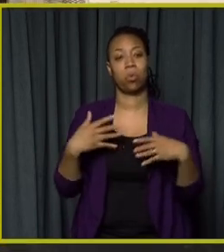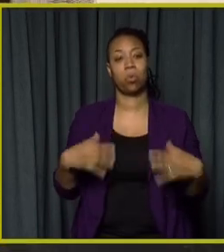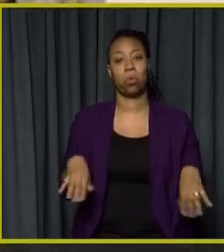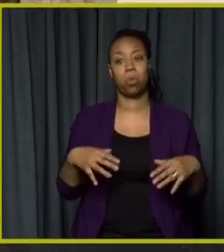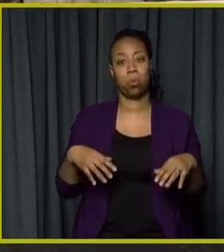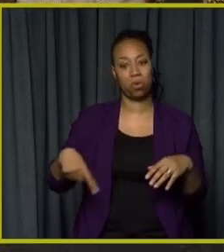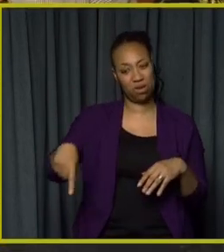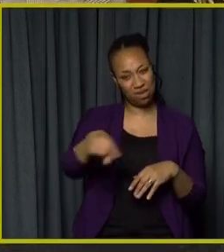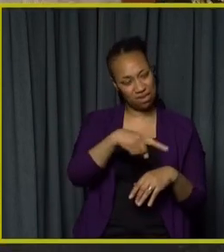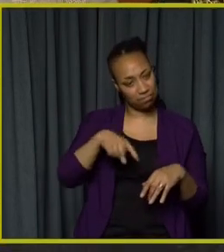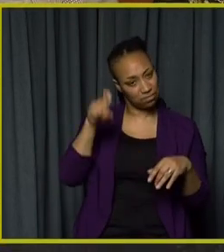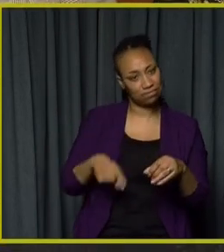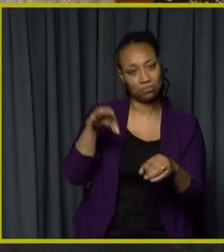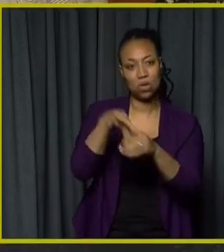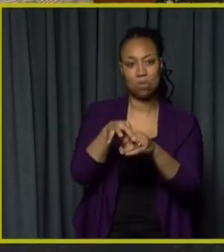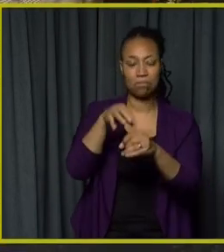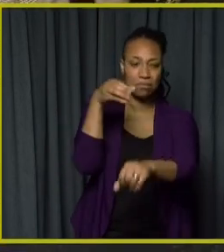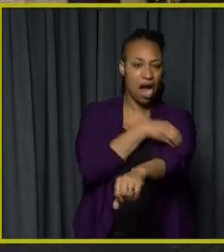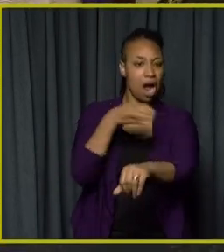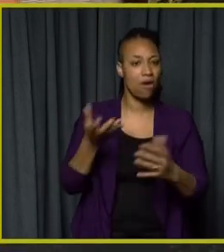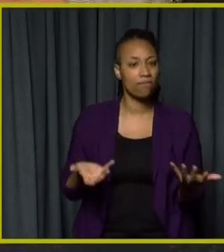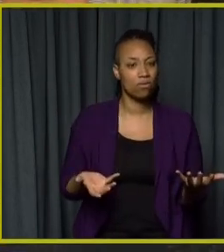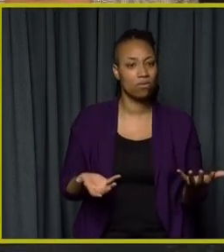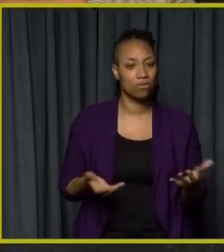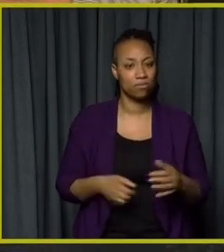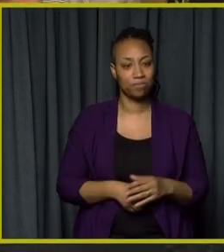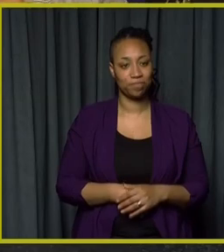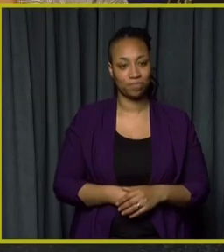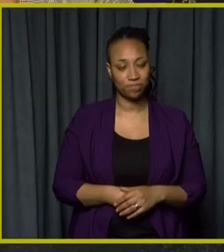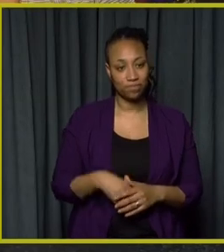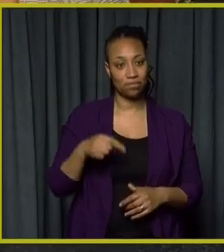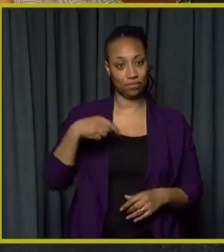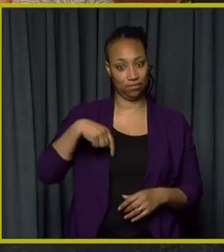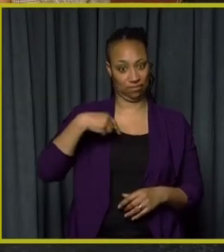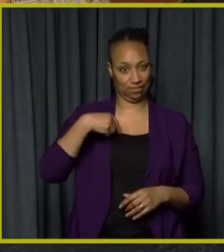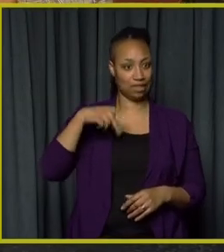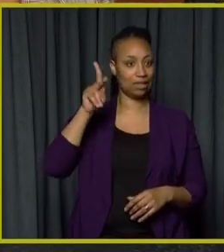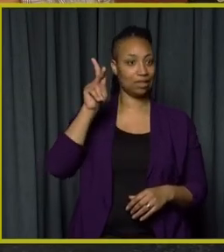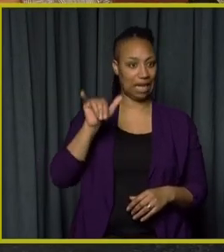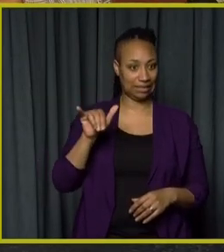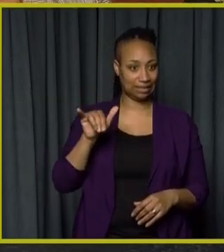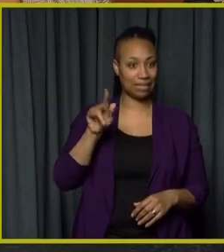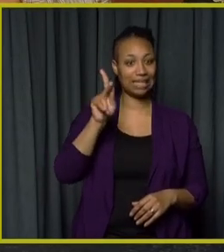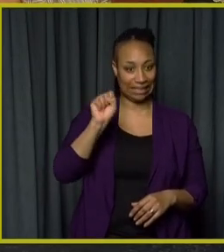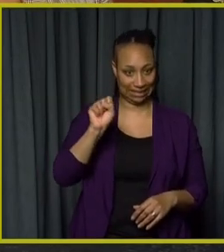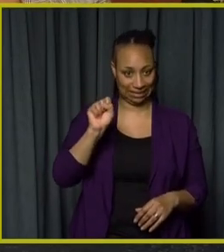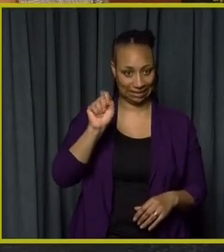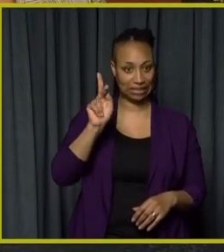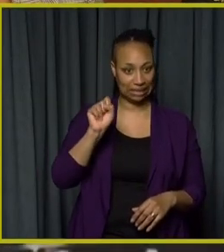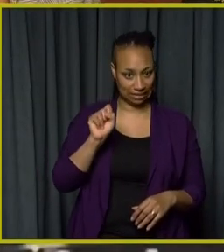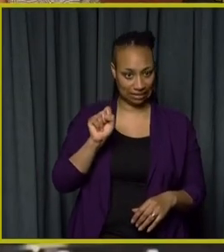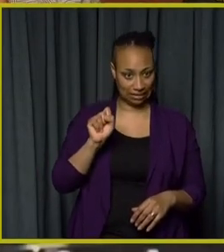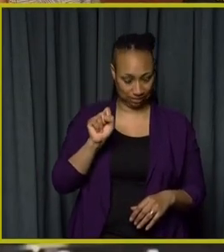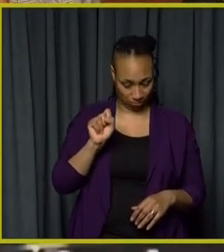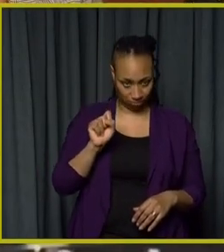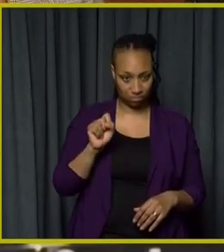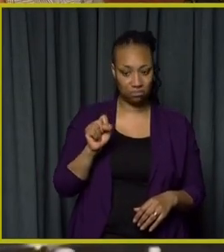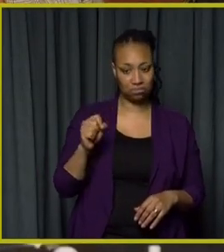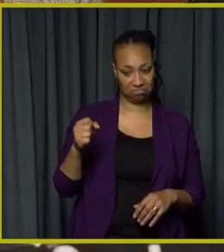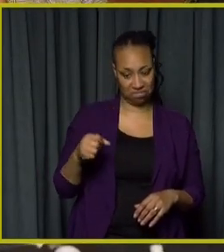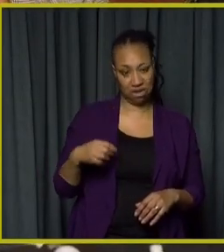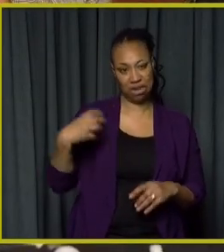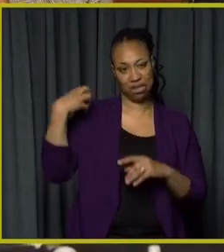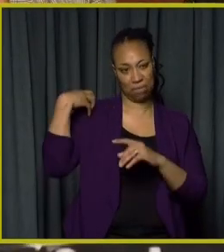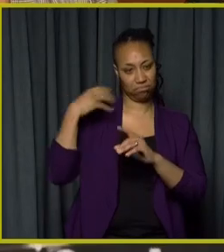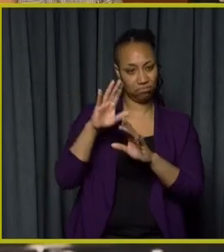I'm from Dodge City, Kansas, known in history as a cowboy capital, as well as the wickedest little city in the West. And the latter still holds